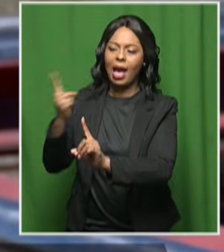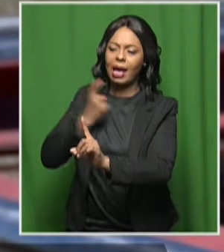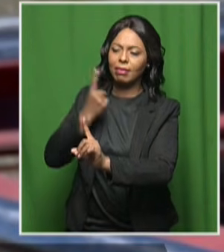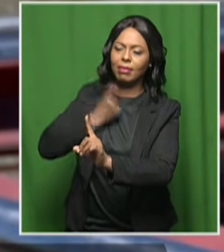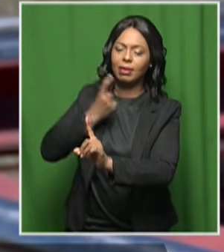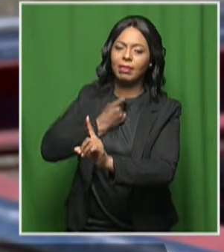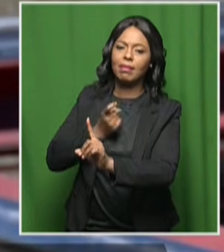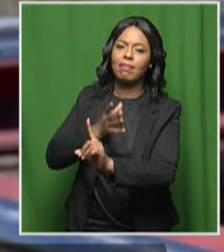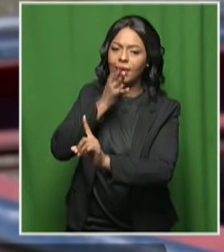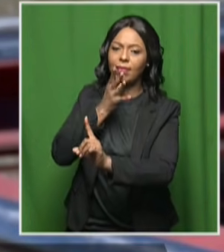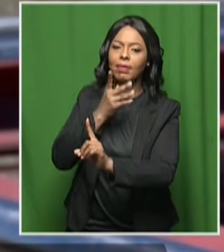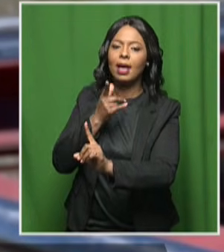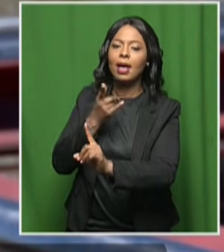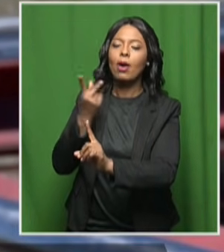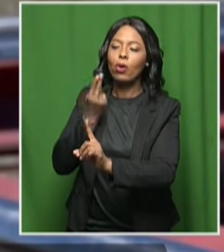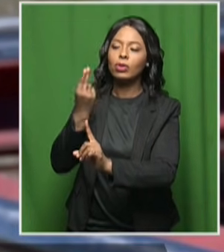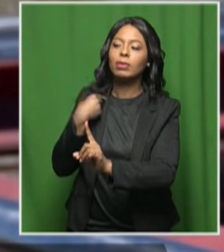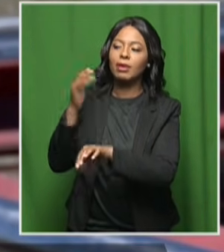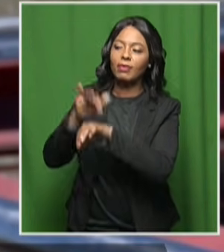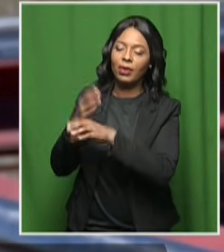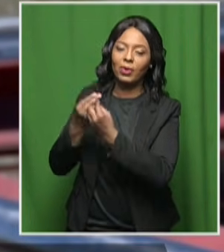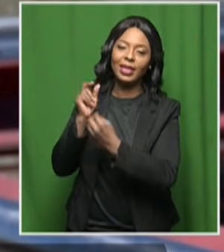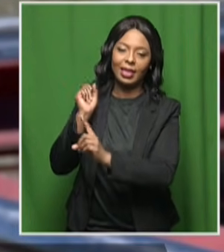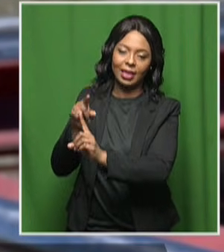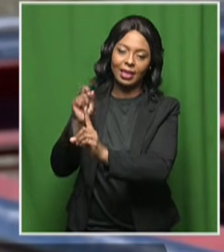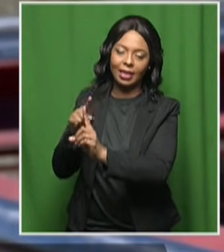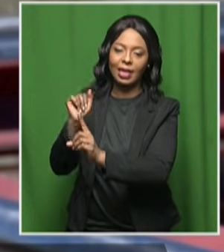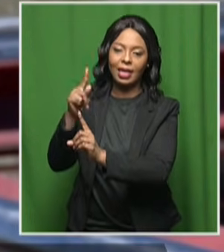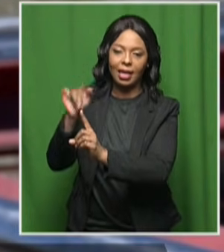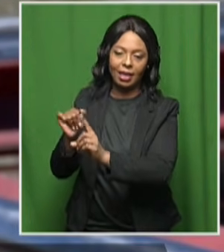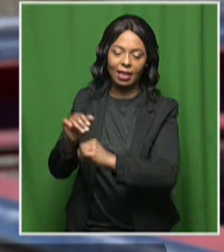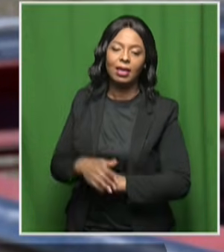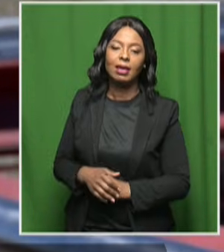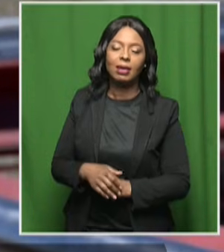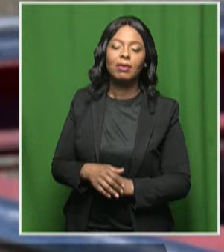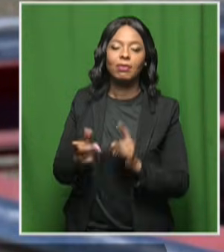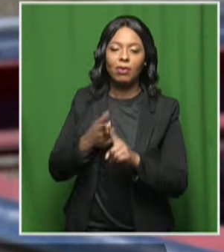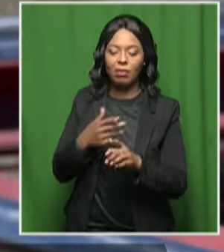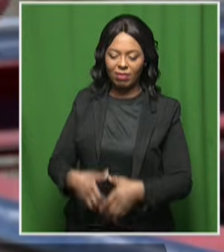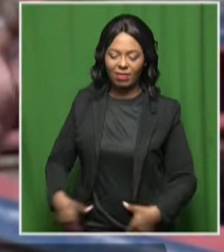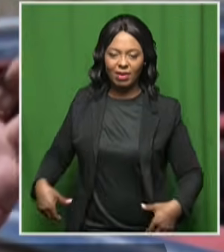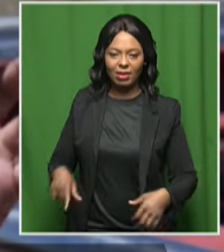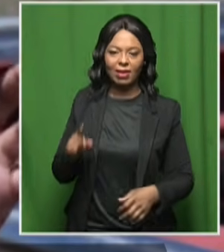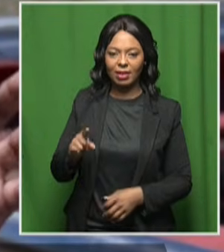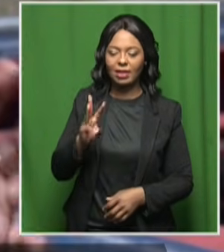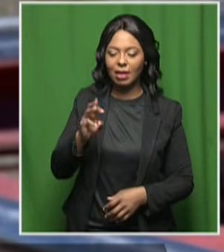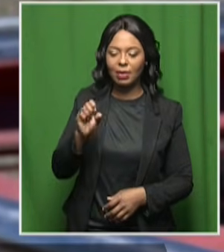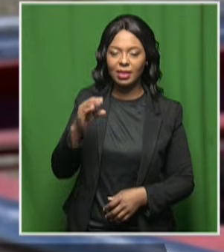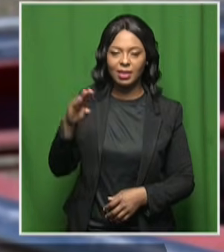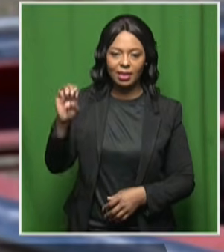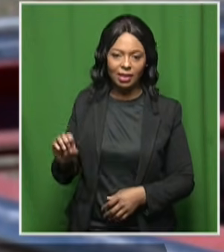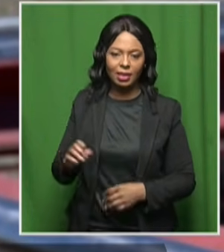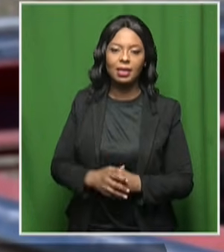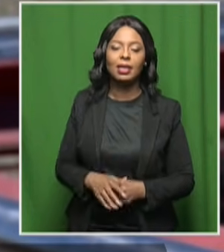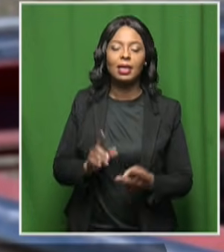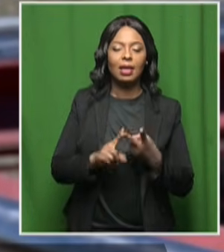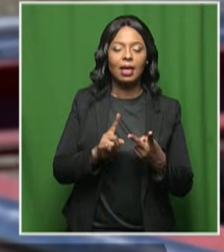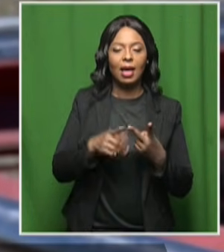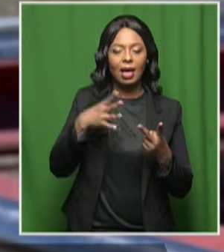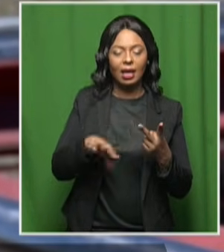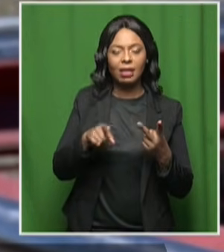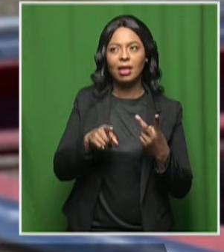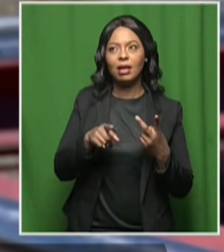for WWE wrestling. Then there's Lenny Whitfield from Hollywood. Yes, from the Medea movies. Yes, I also guided